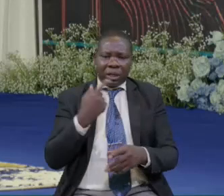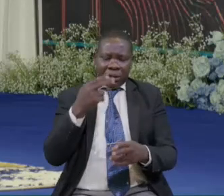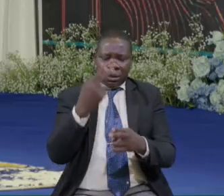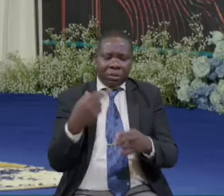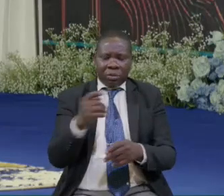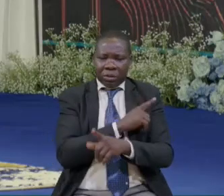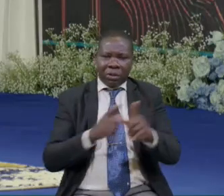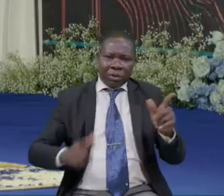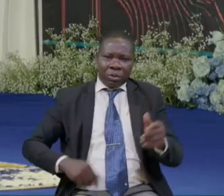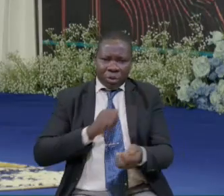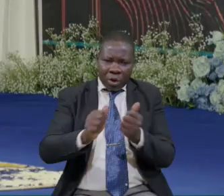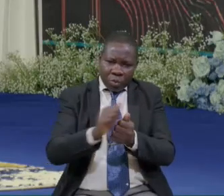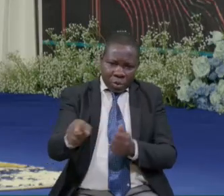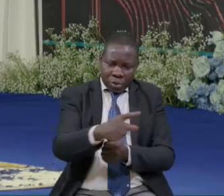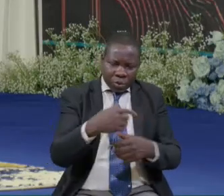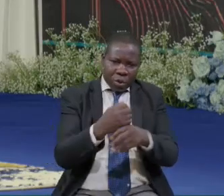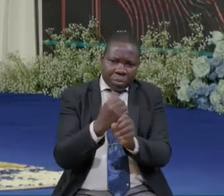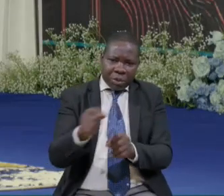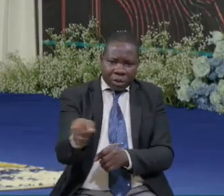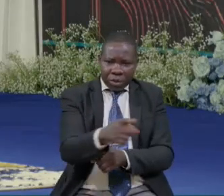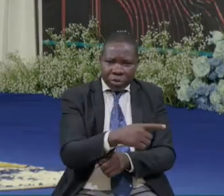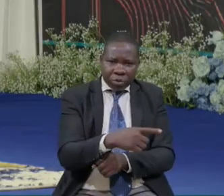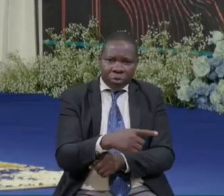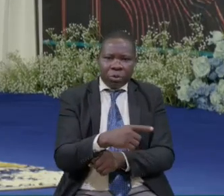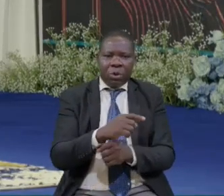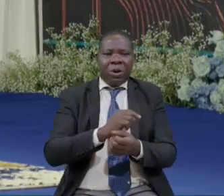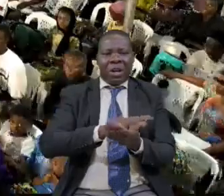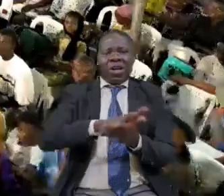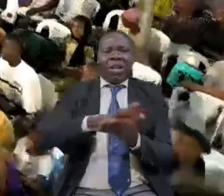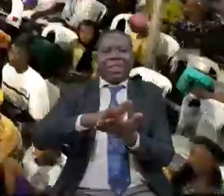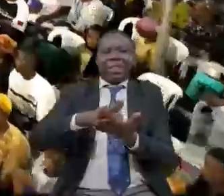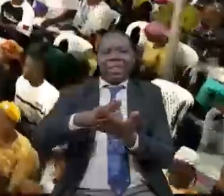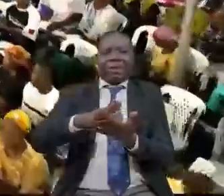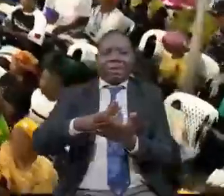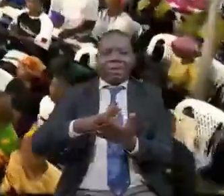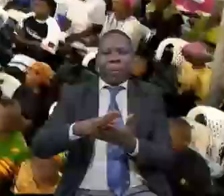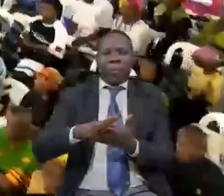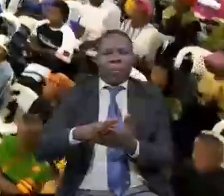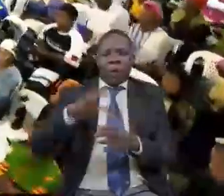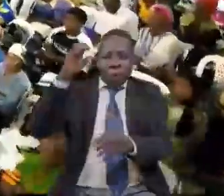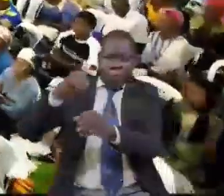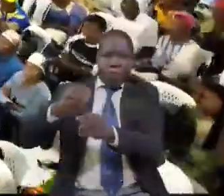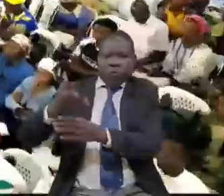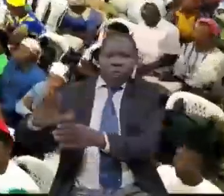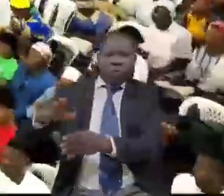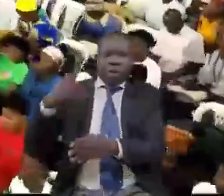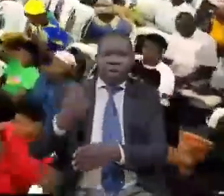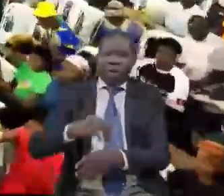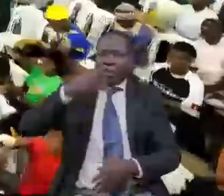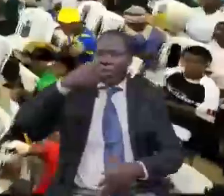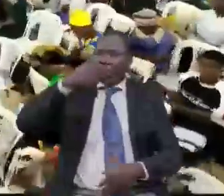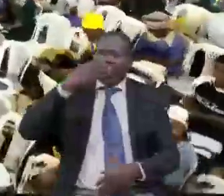you, make you clean, put away the evil of